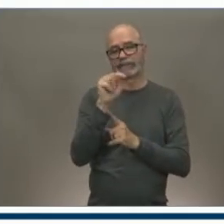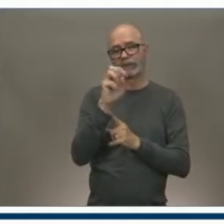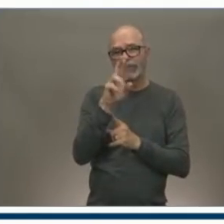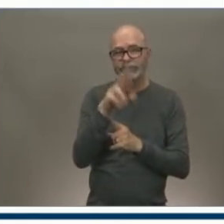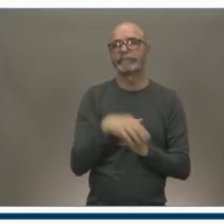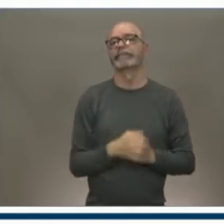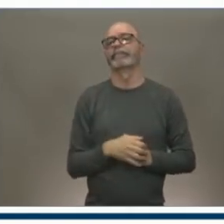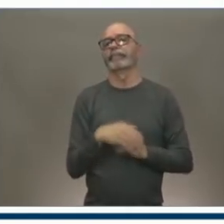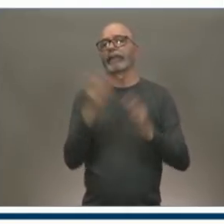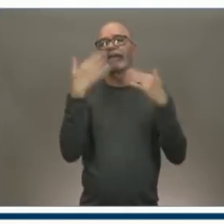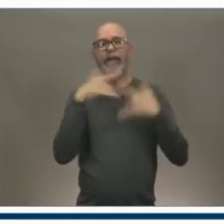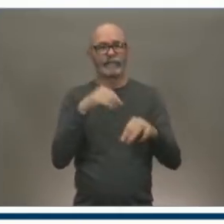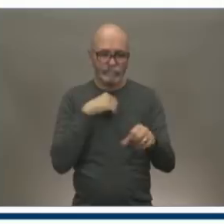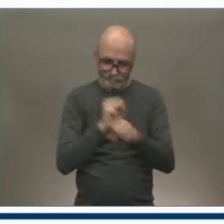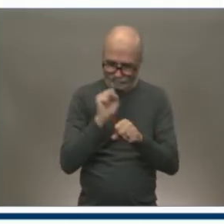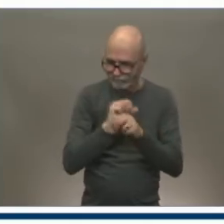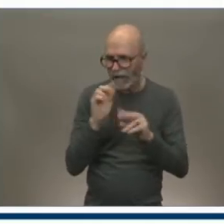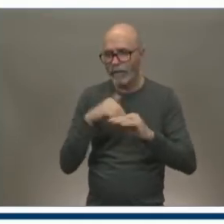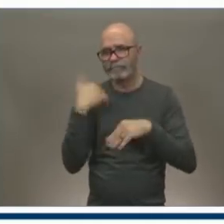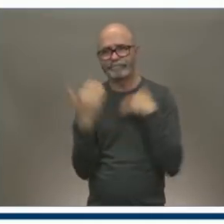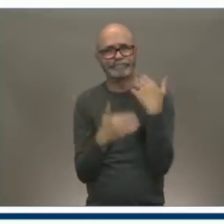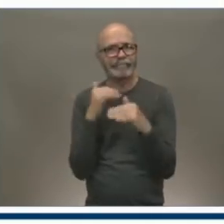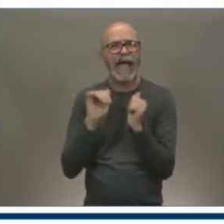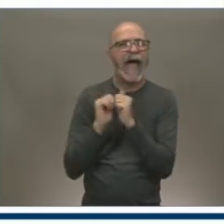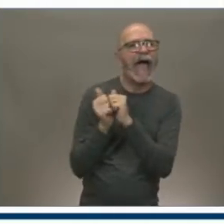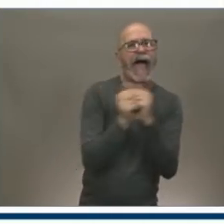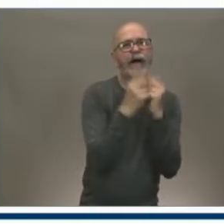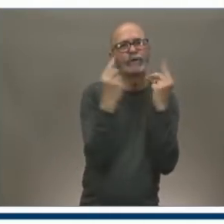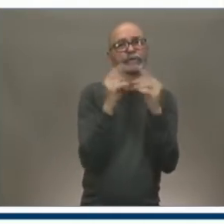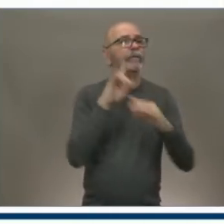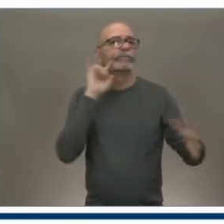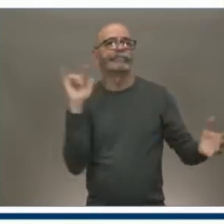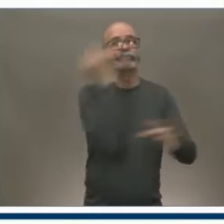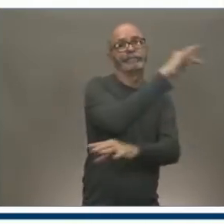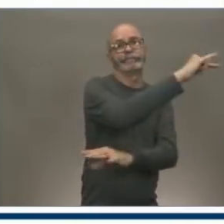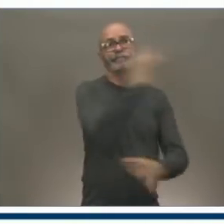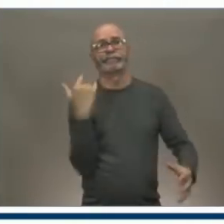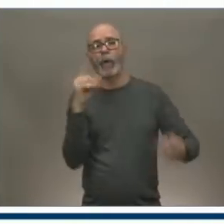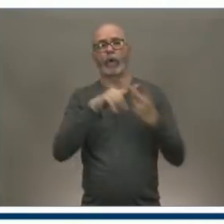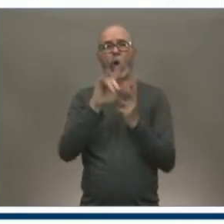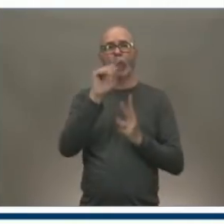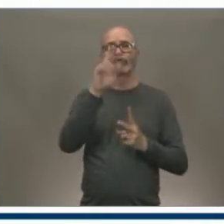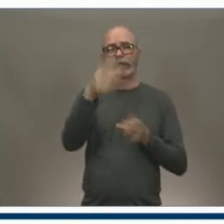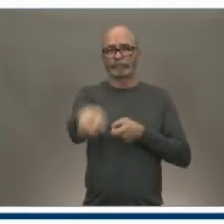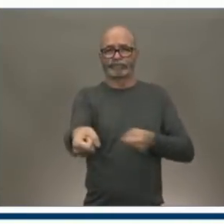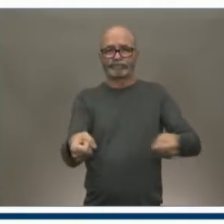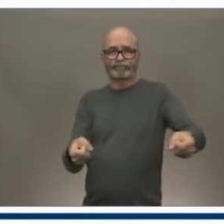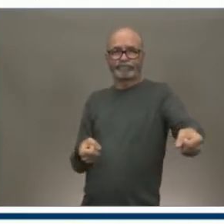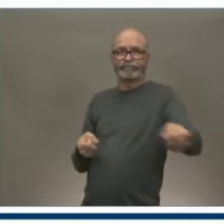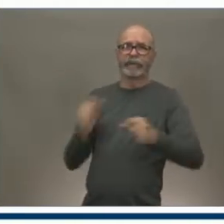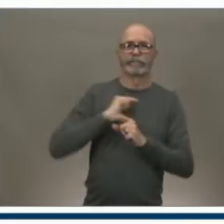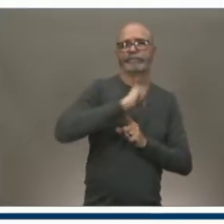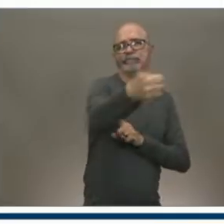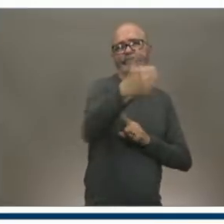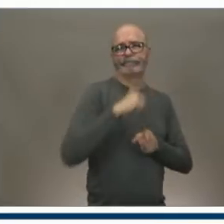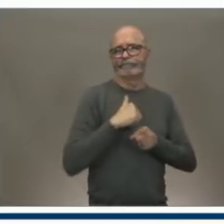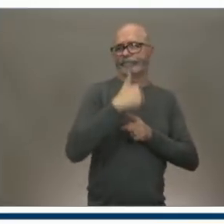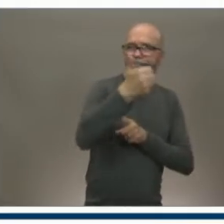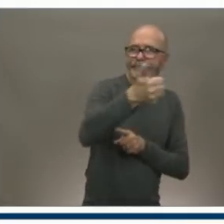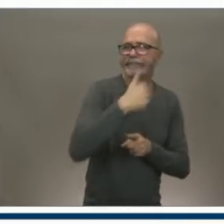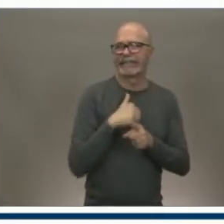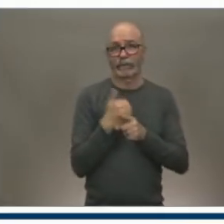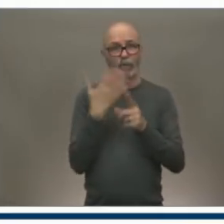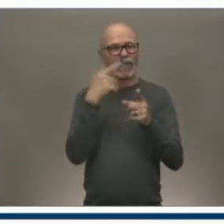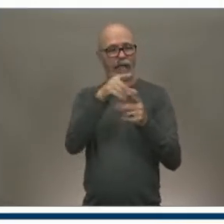regularly travel in and out of the province for work, such as truck drivers and rotational workers, they are at an increased risk of introducing